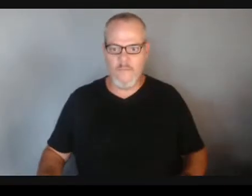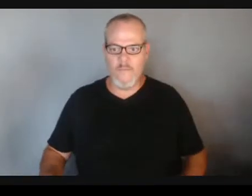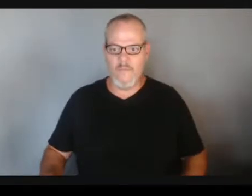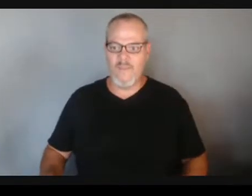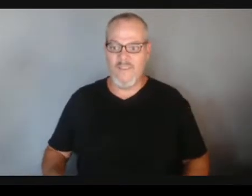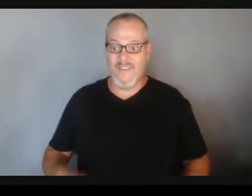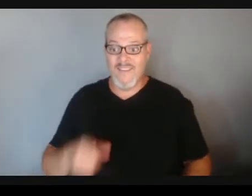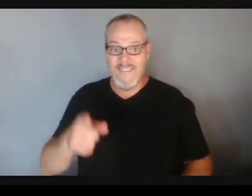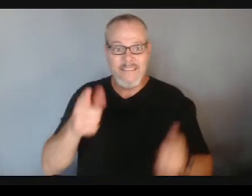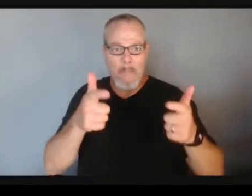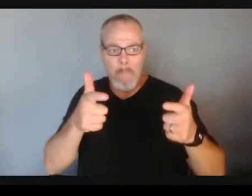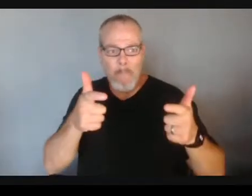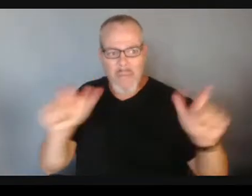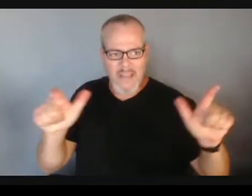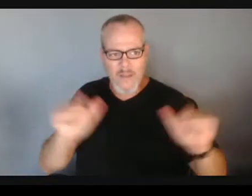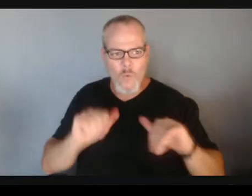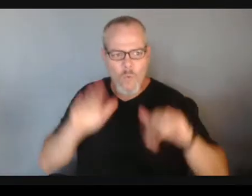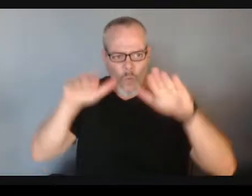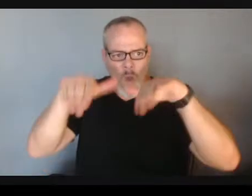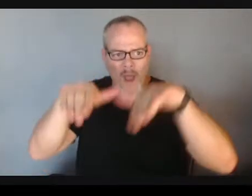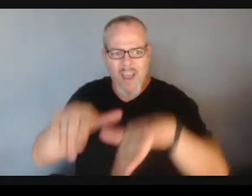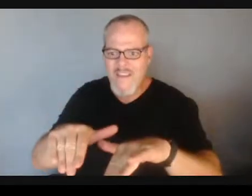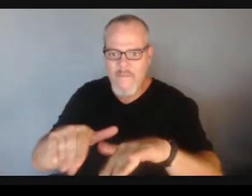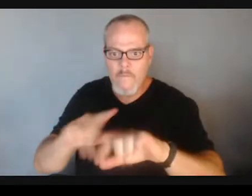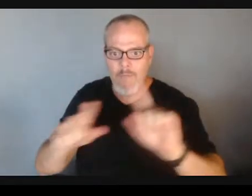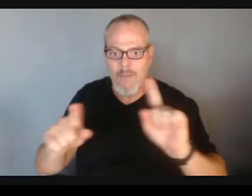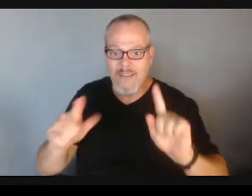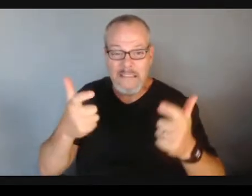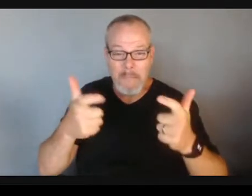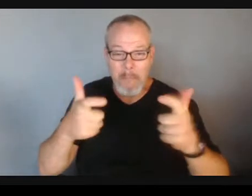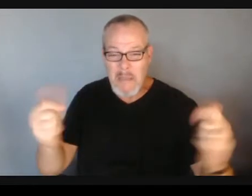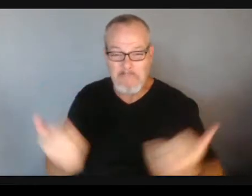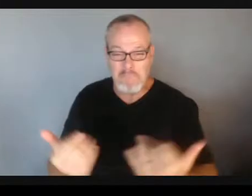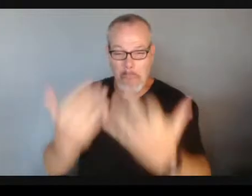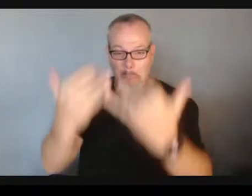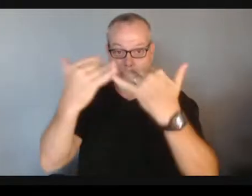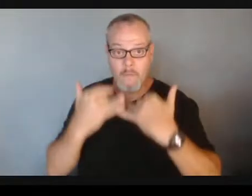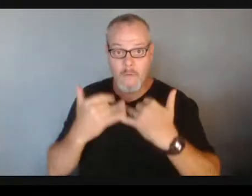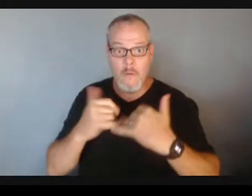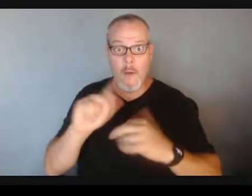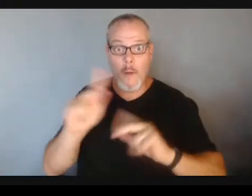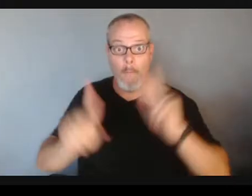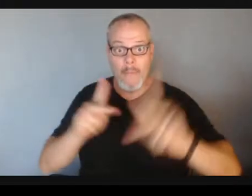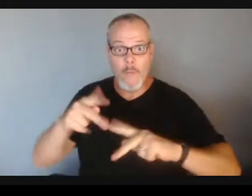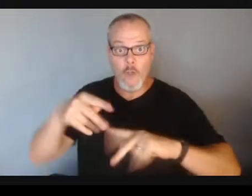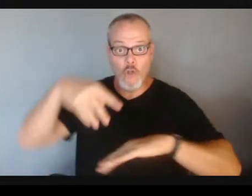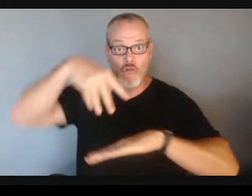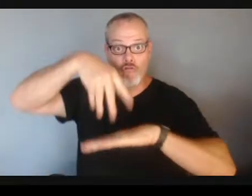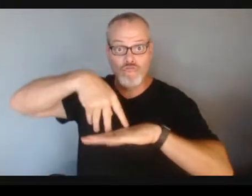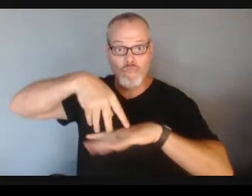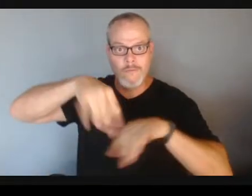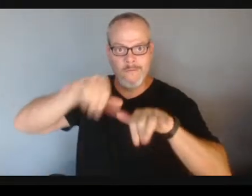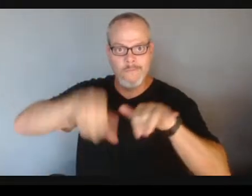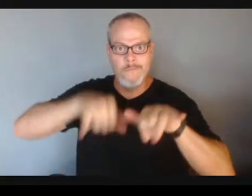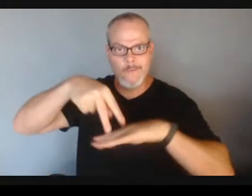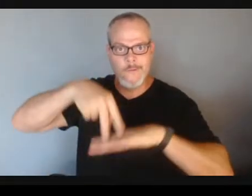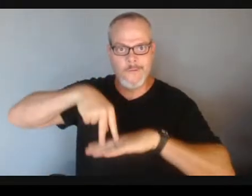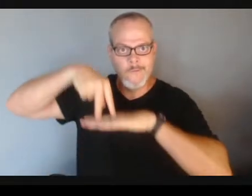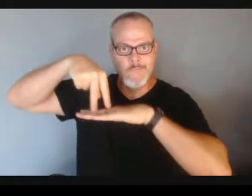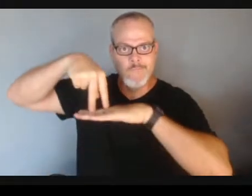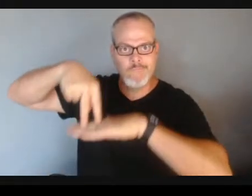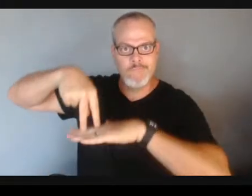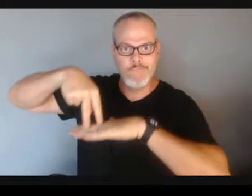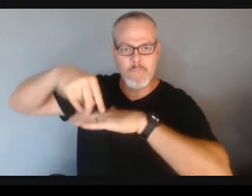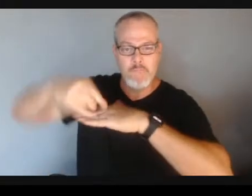nobody really fell down. Oh, yeah. They're all still standing there. Yeah,